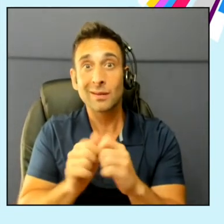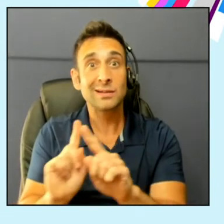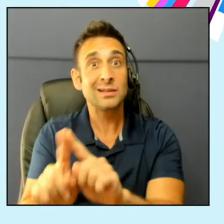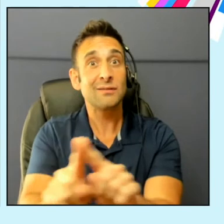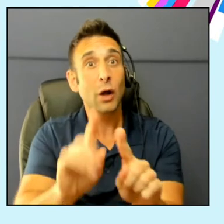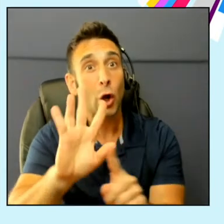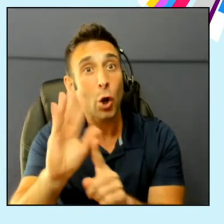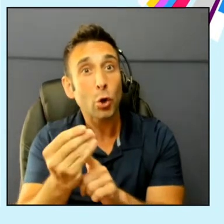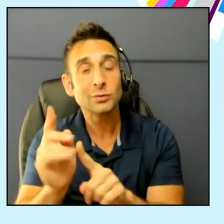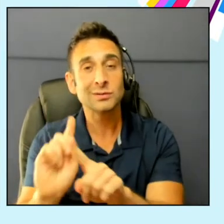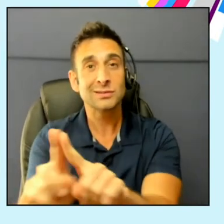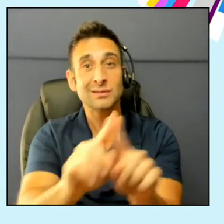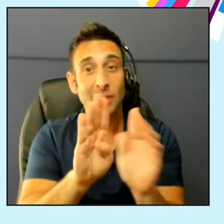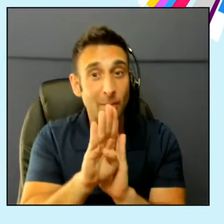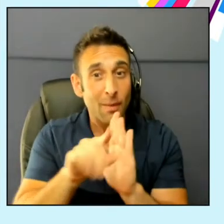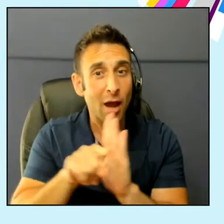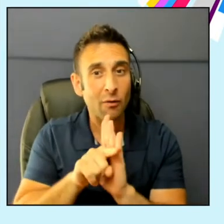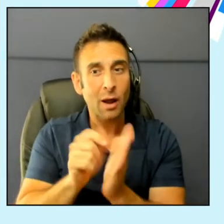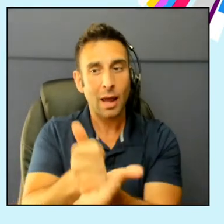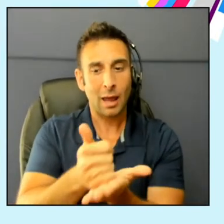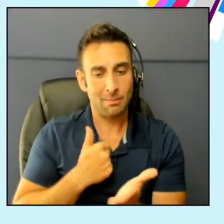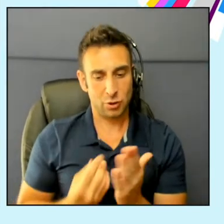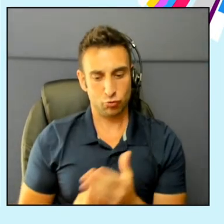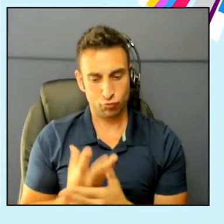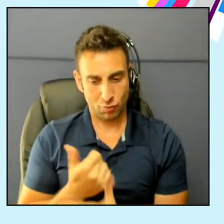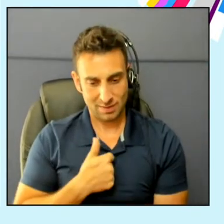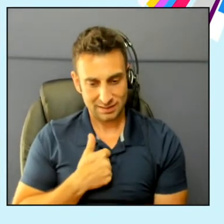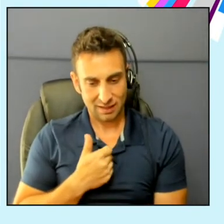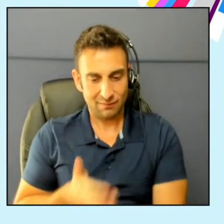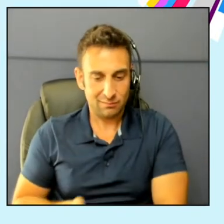helped me grow and be more of my best self every day.